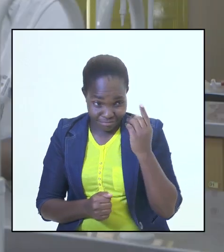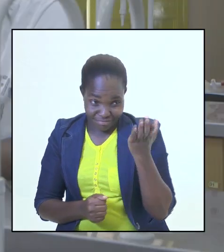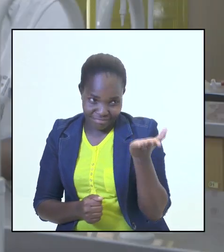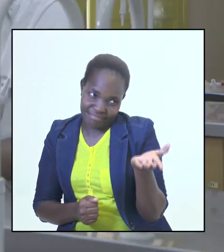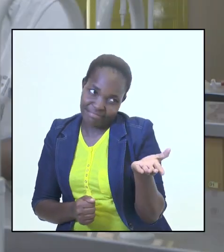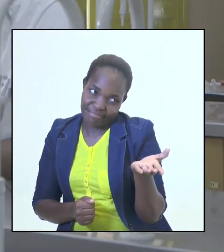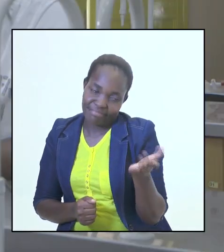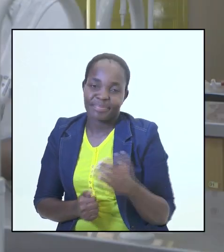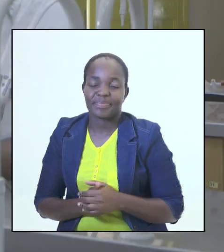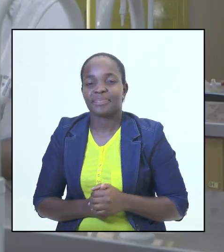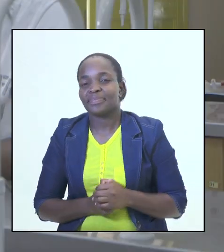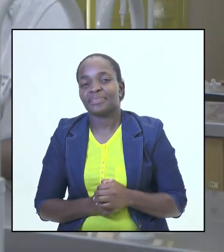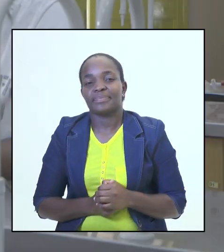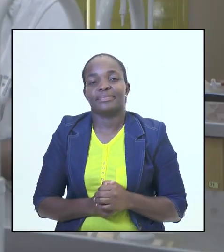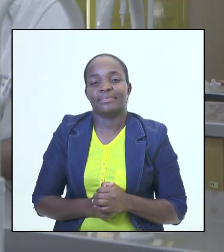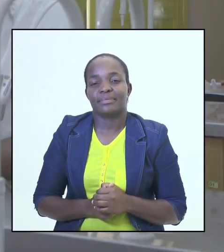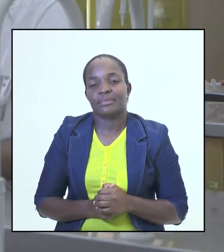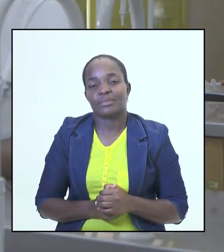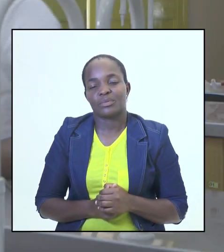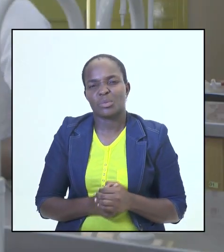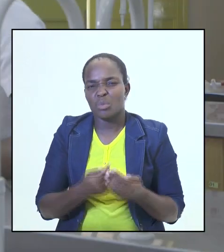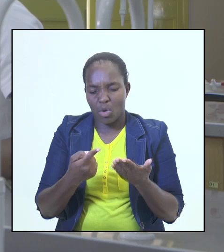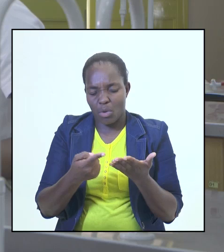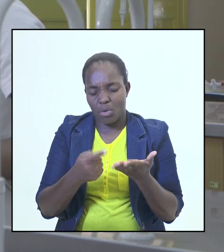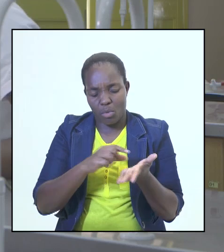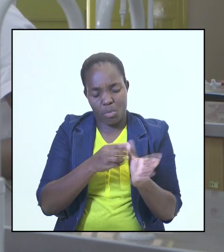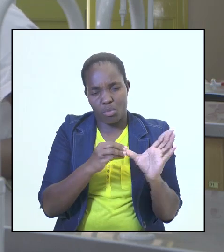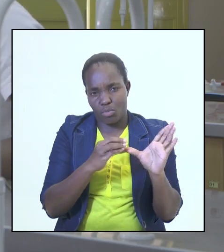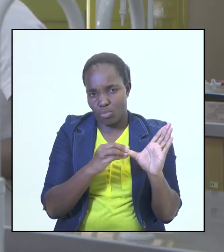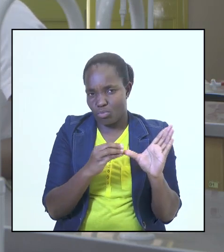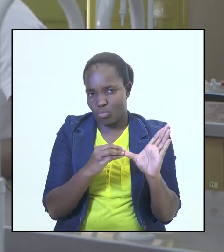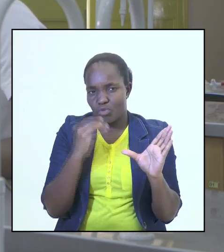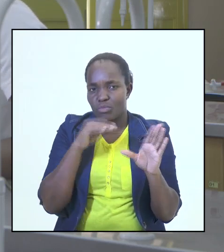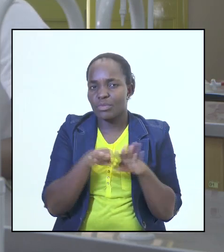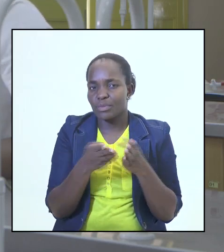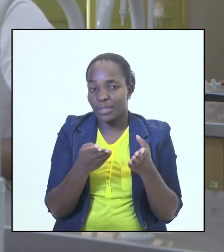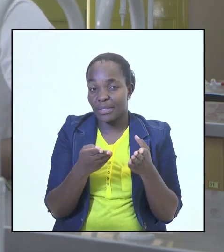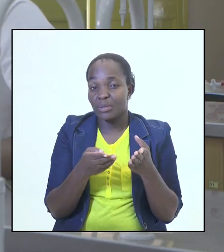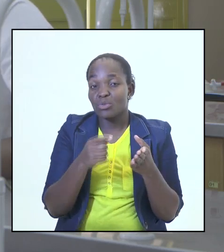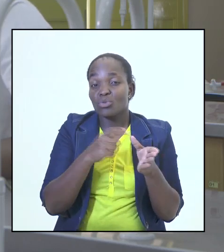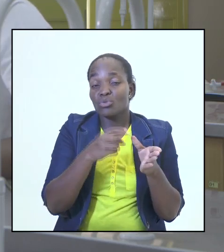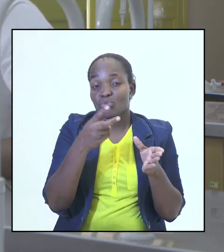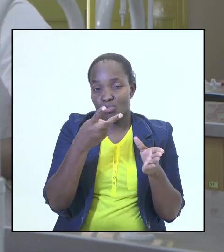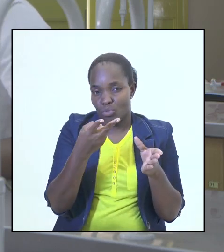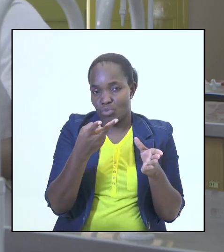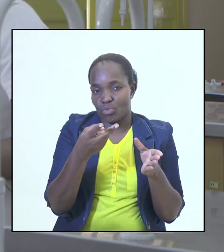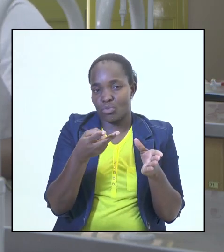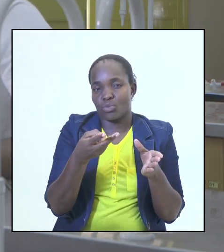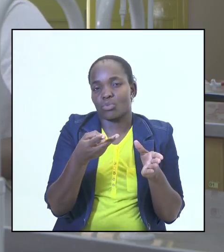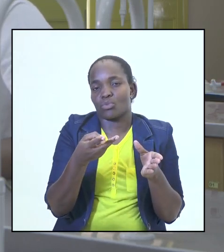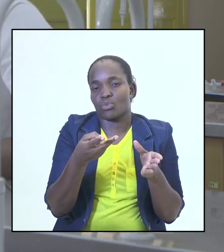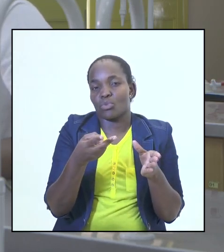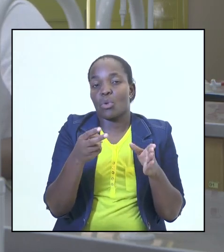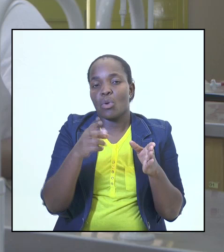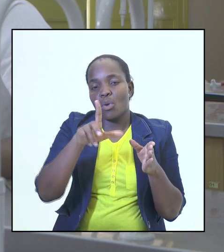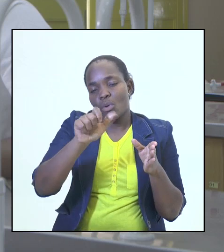can. Where in the leaf is the food made? In those two mesophil layers, that's where the chloroplasts are.